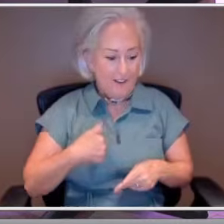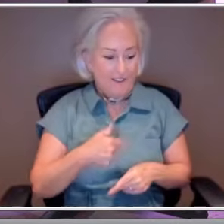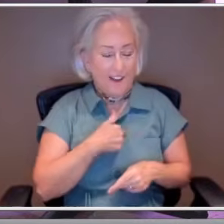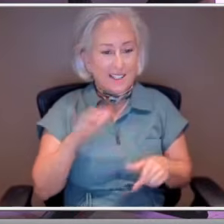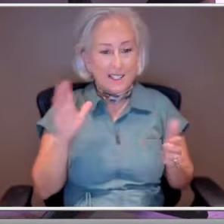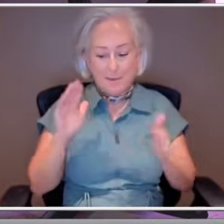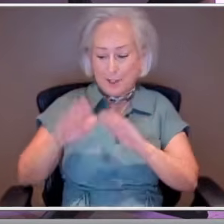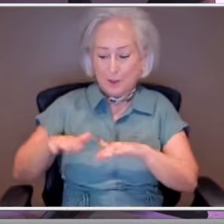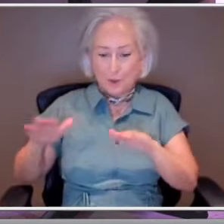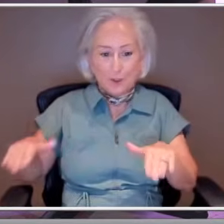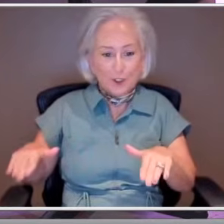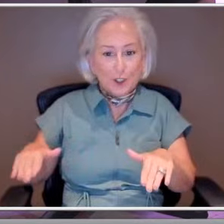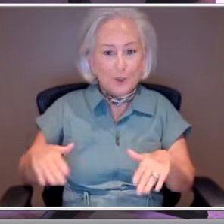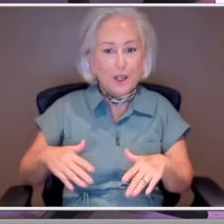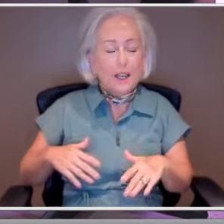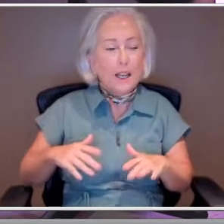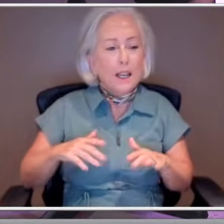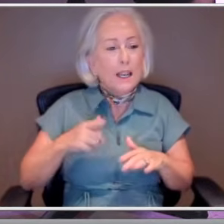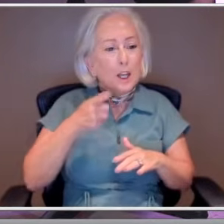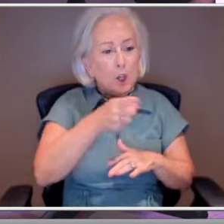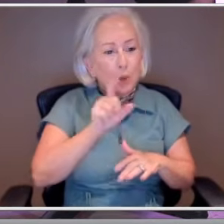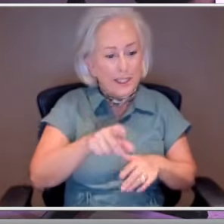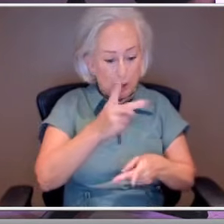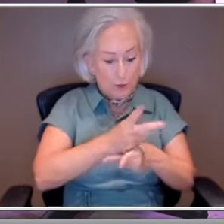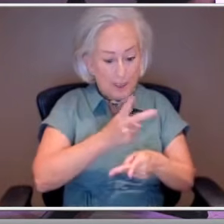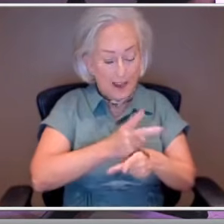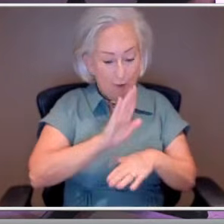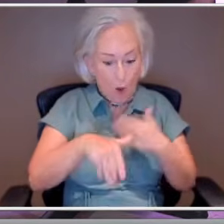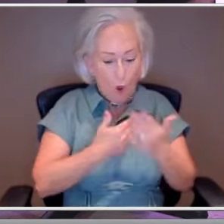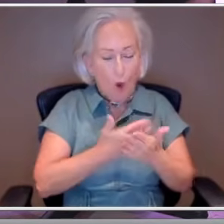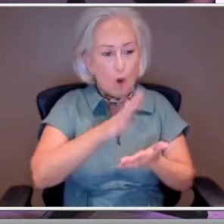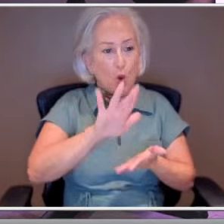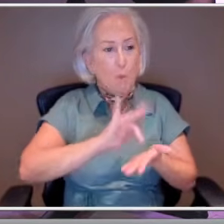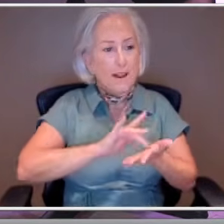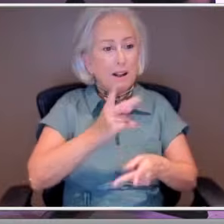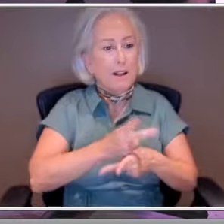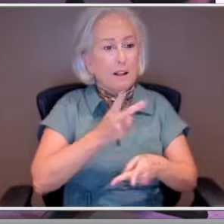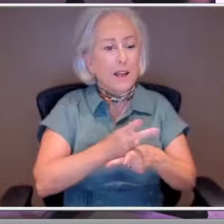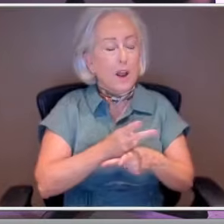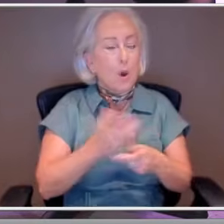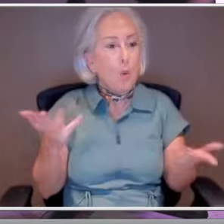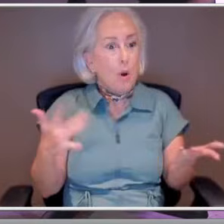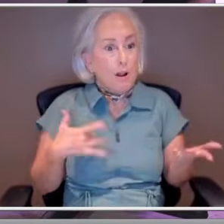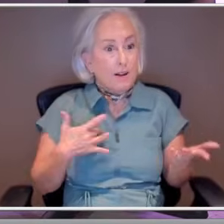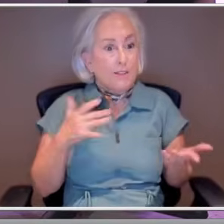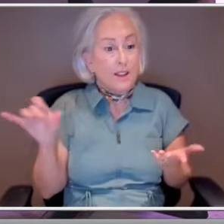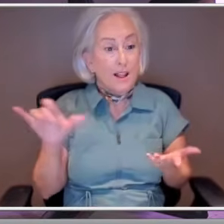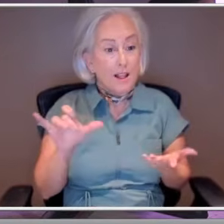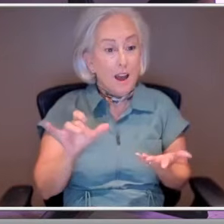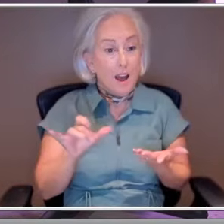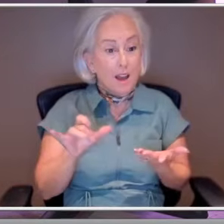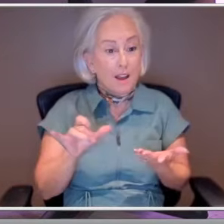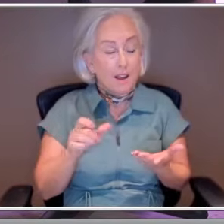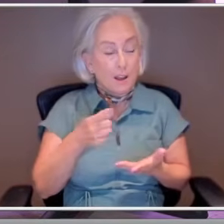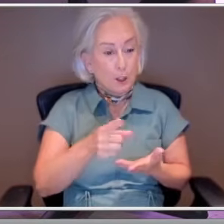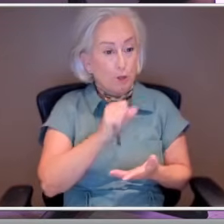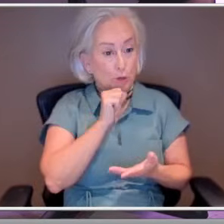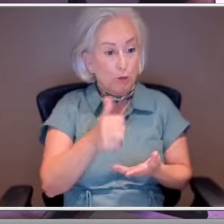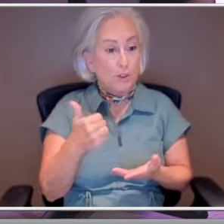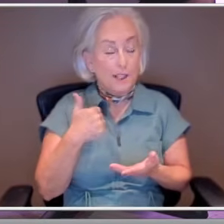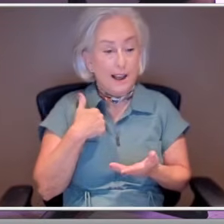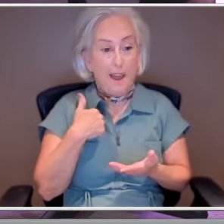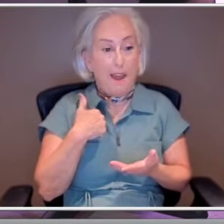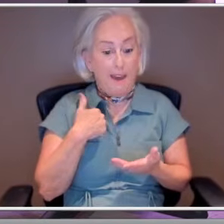take charge of all your medical care. Right. What was that like for you? Because you didn't have all